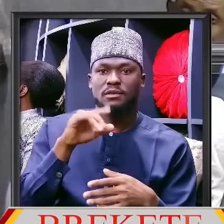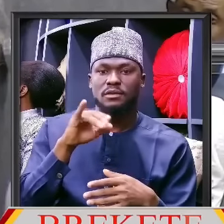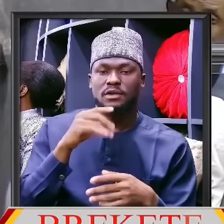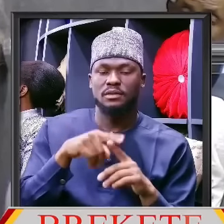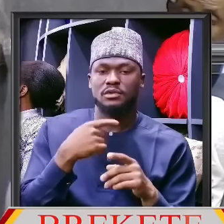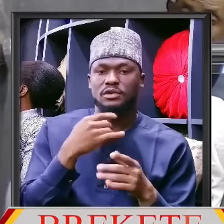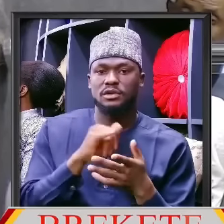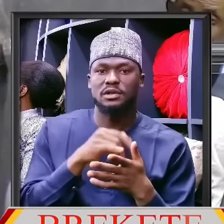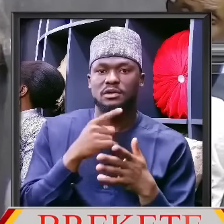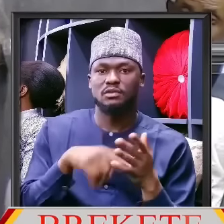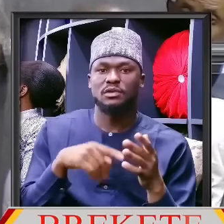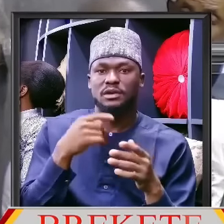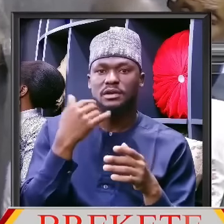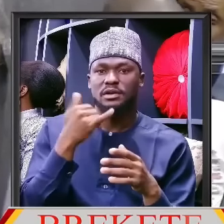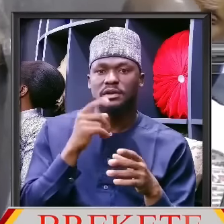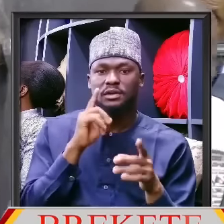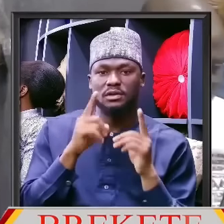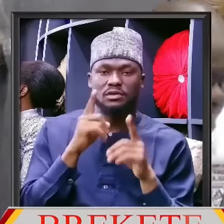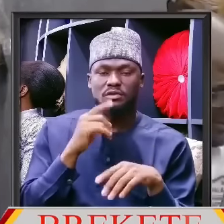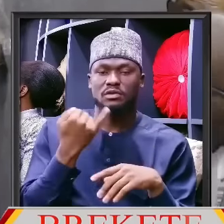one way in talk, no be as he be.